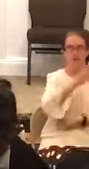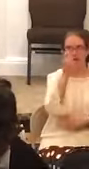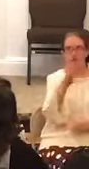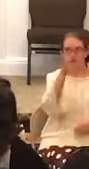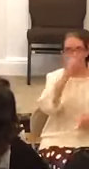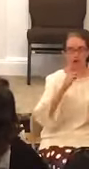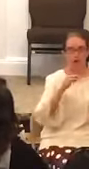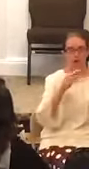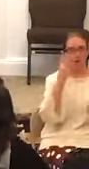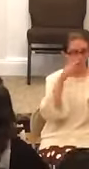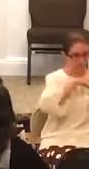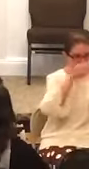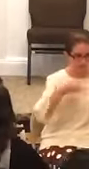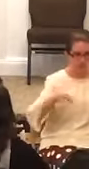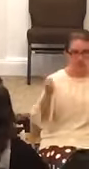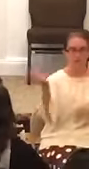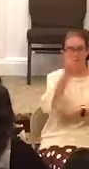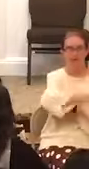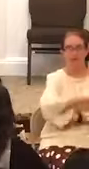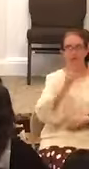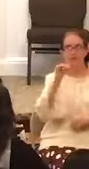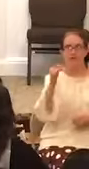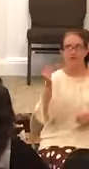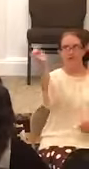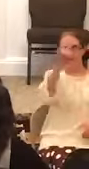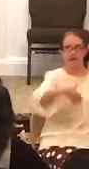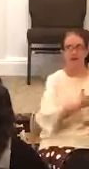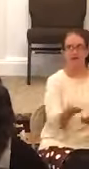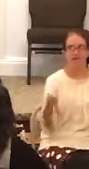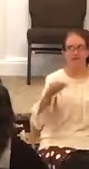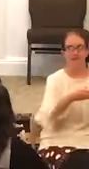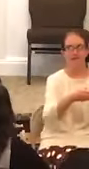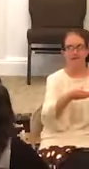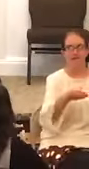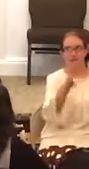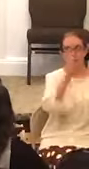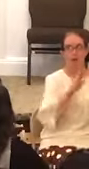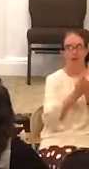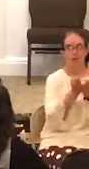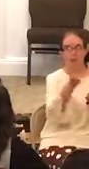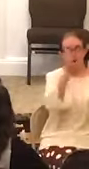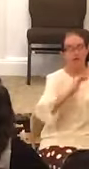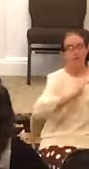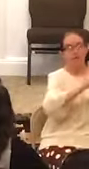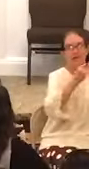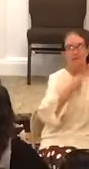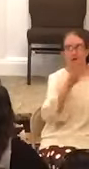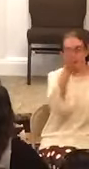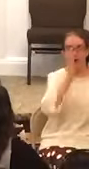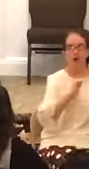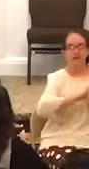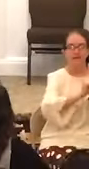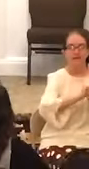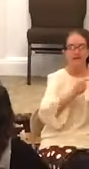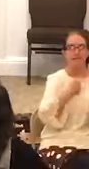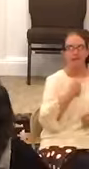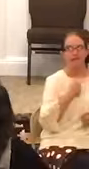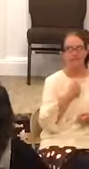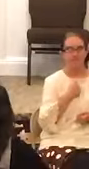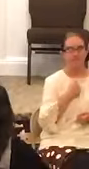God to search your soul every day. And if you've done anything against Him and against the Word of God, forgive me, God. Cleanse me,